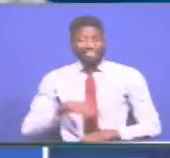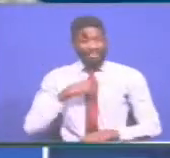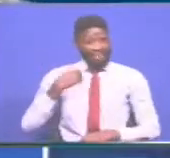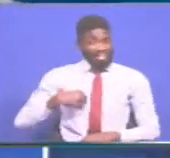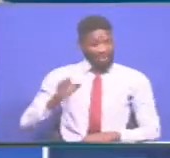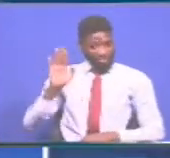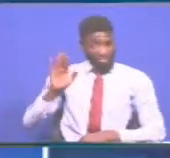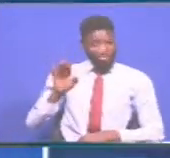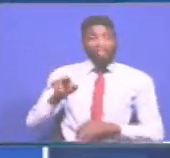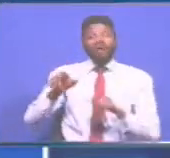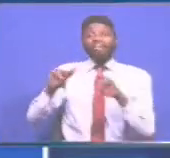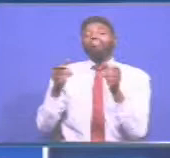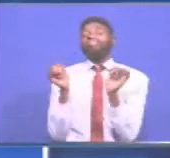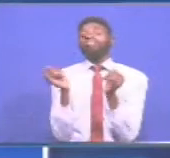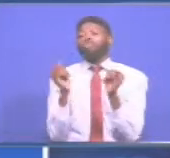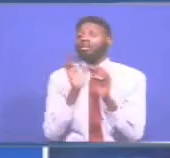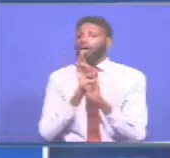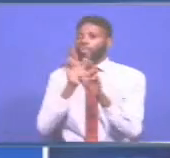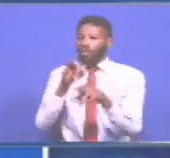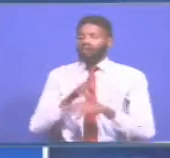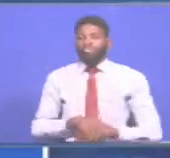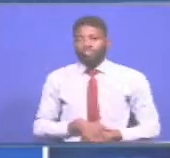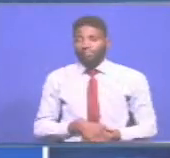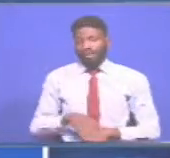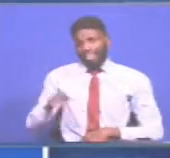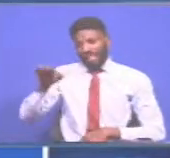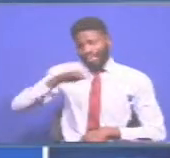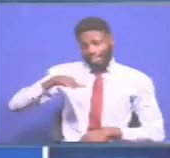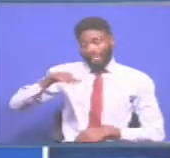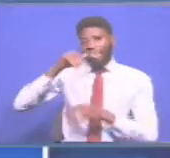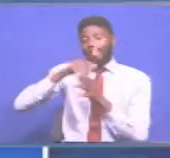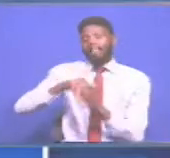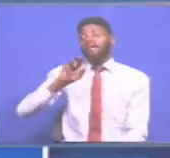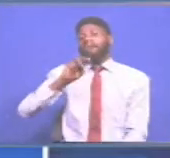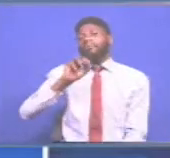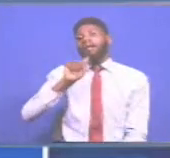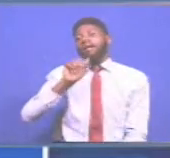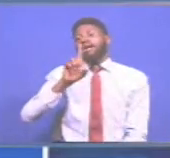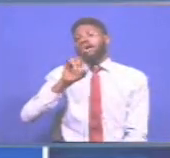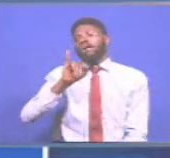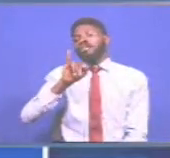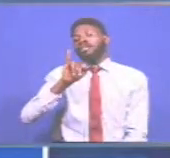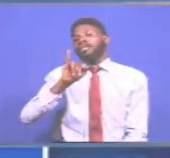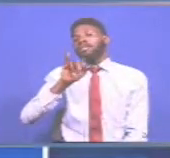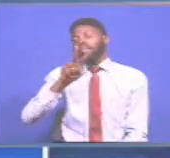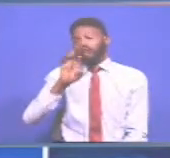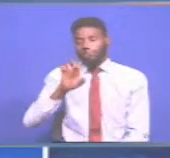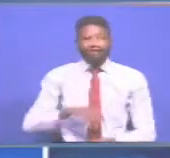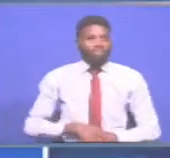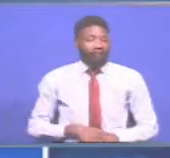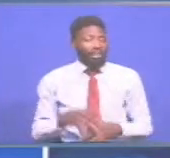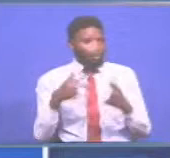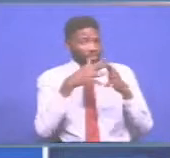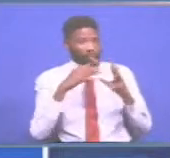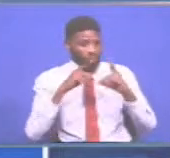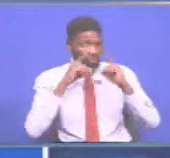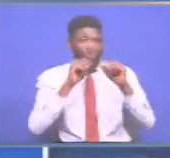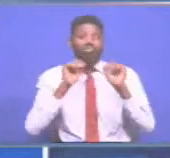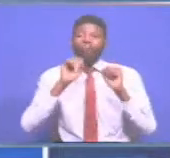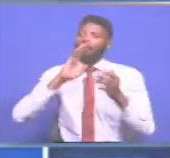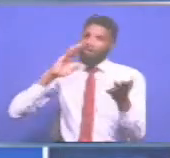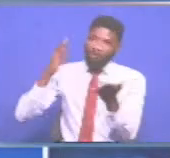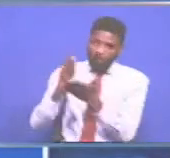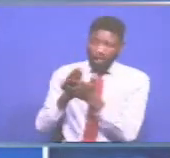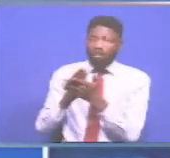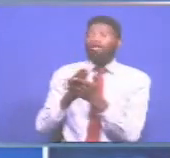The point lies west of the Maldives. U.S. Space Command said in a statement that it could confirm the Chinese Long March 5B re-entered over the